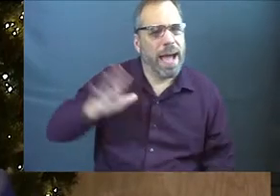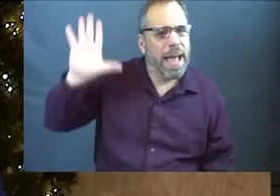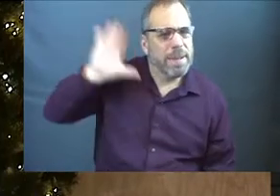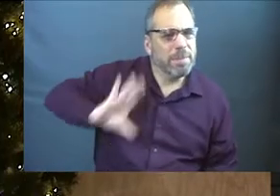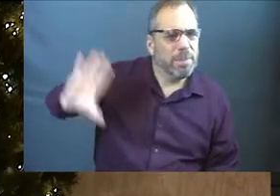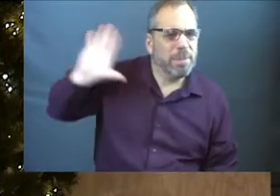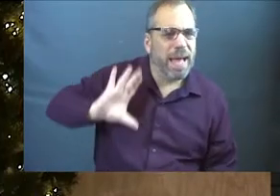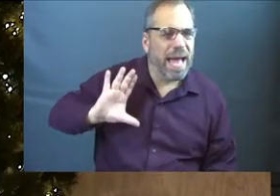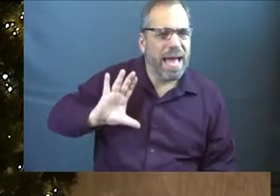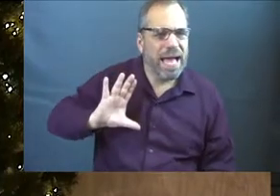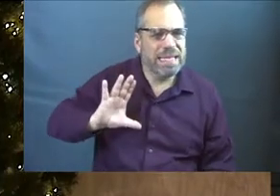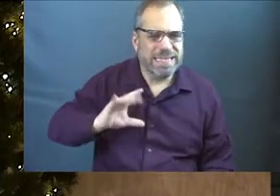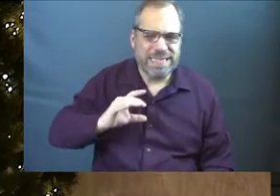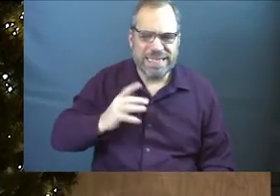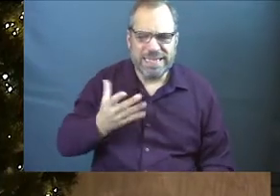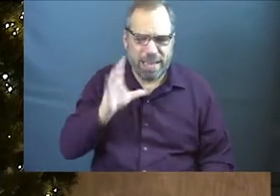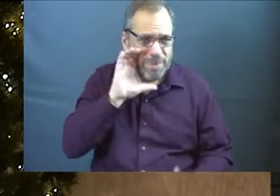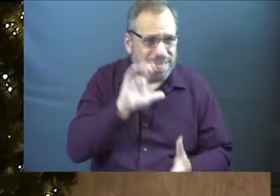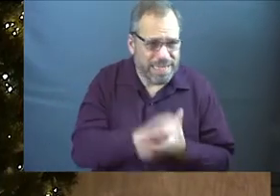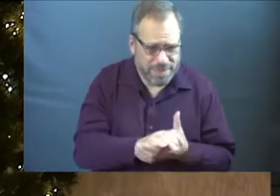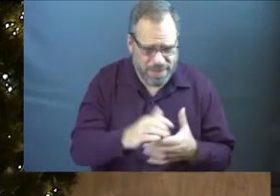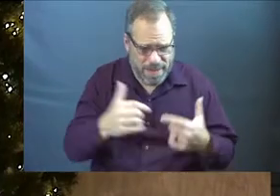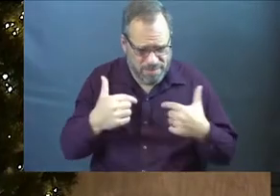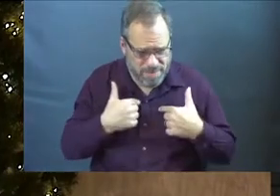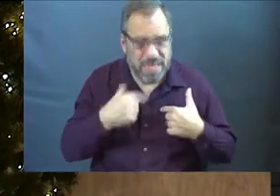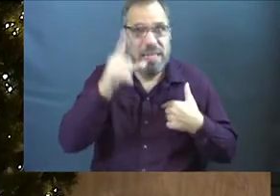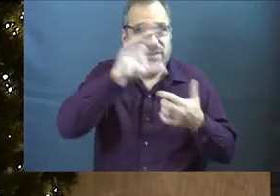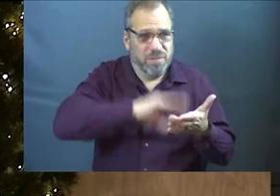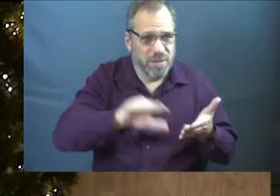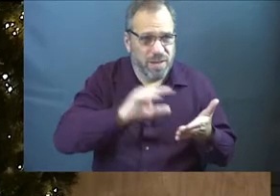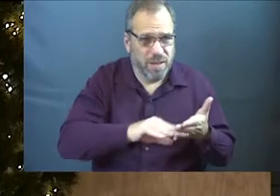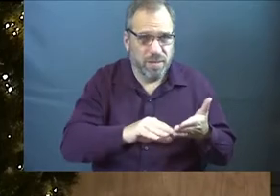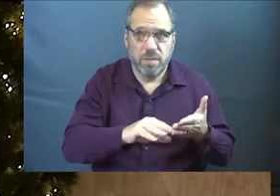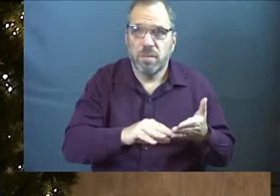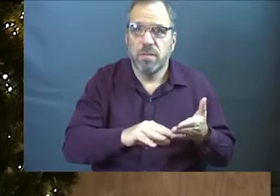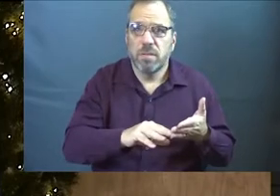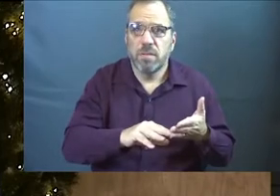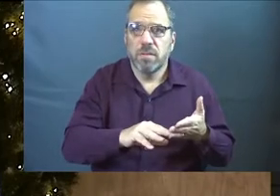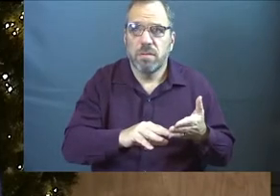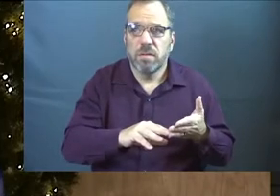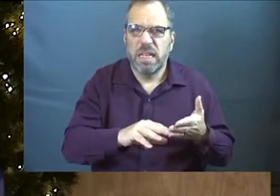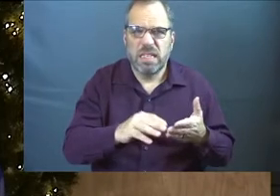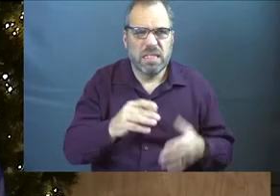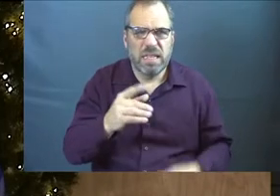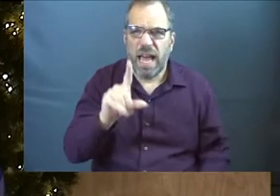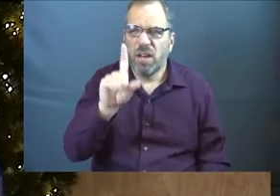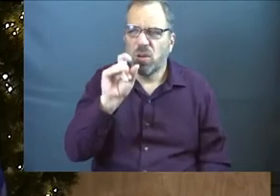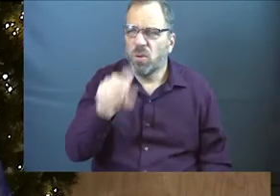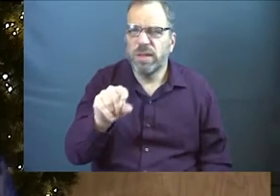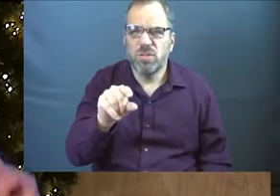past, and struggling to believe that I'm forgiven. Do we have that question up there on the,